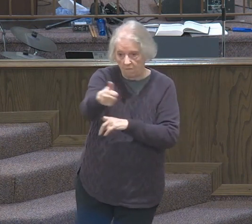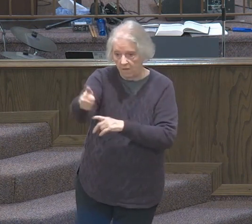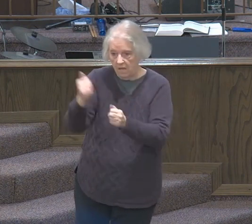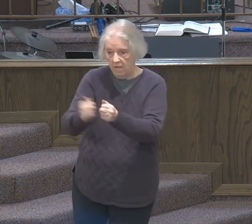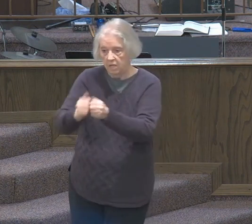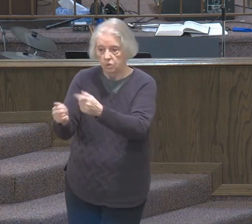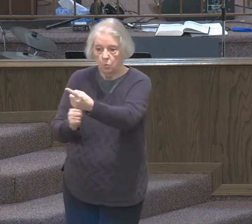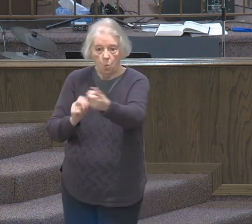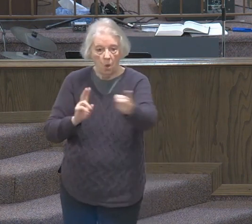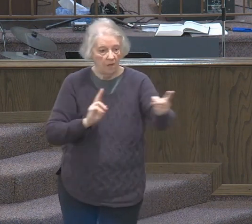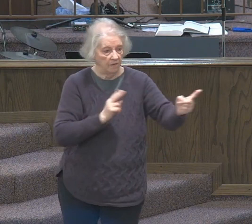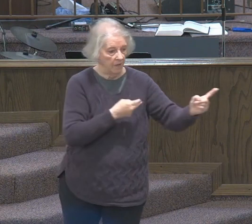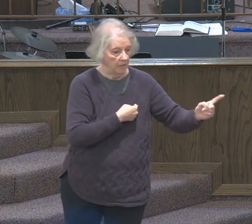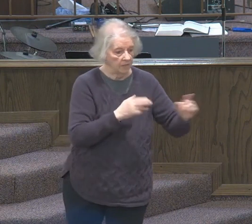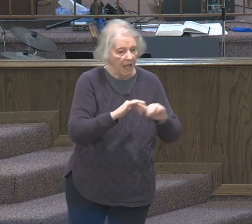upon.